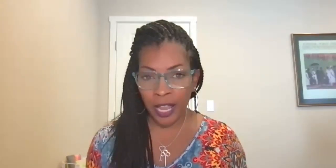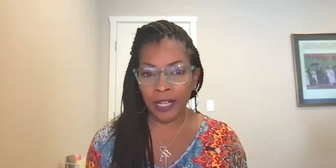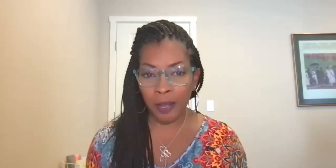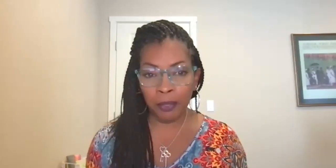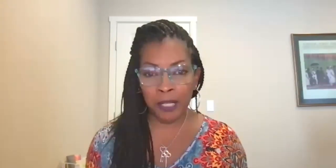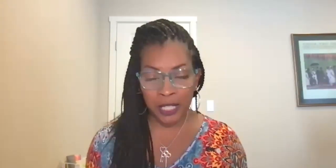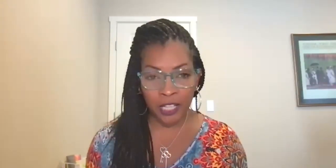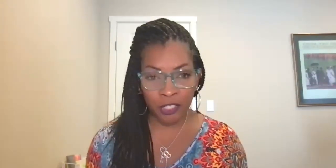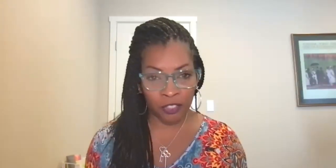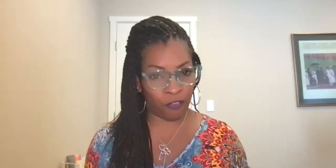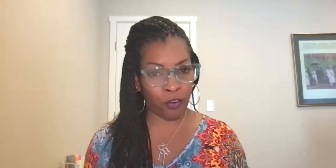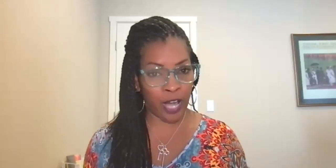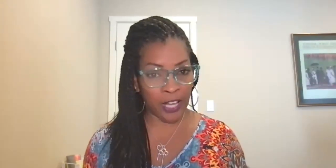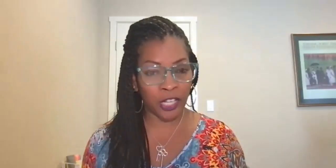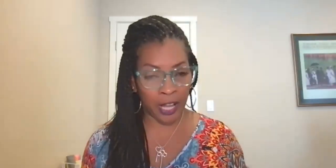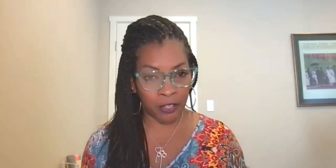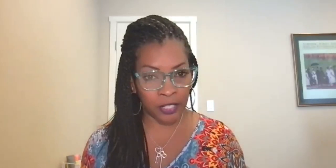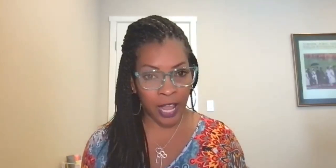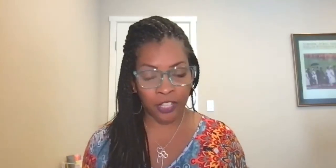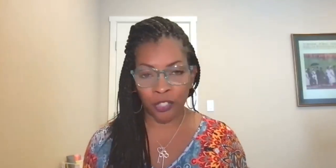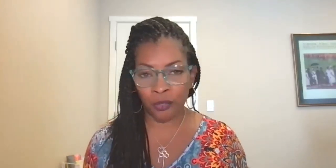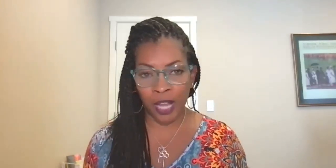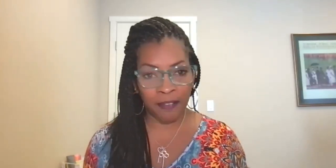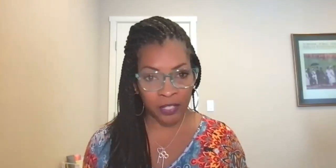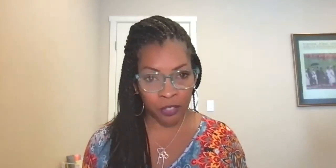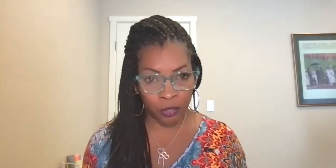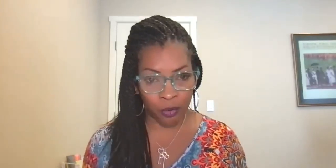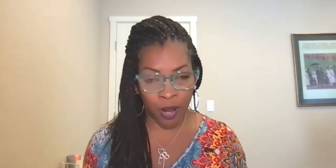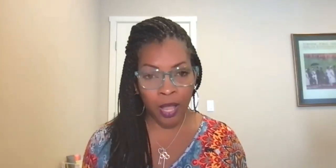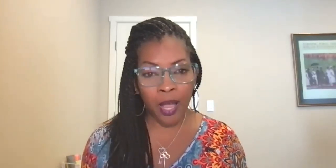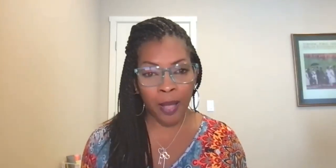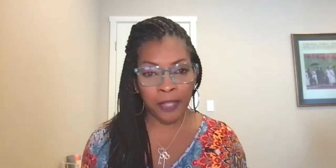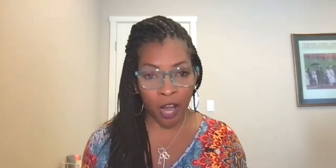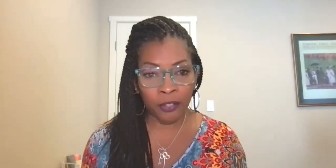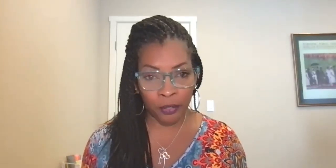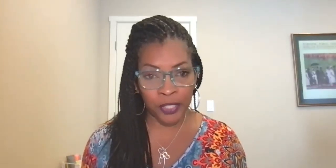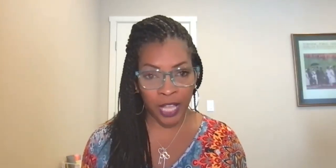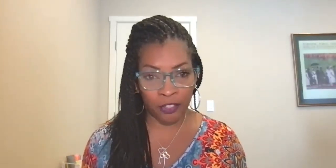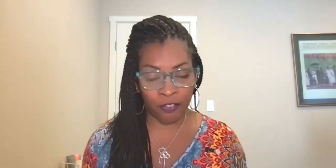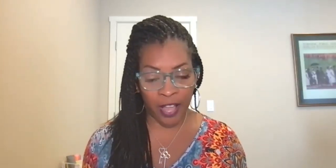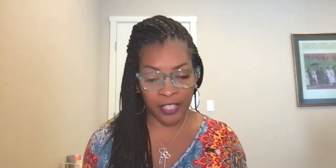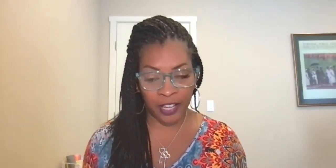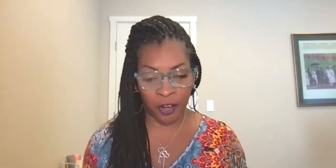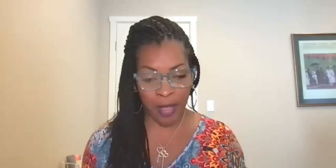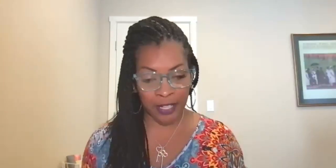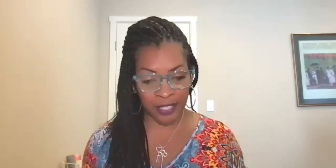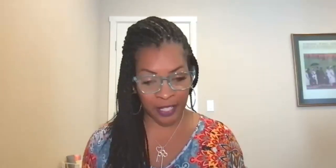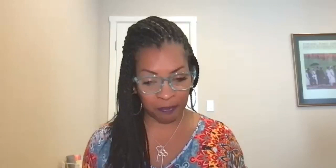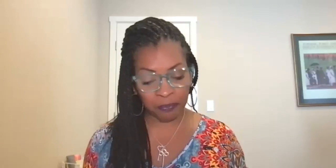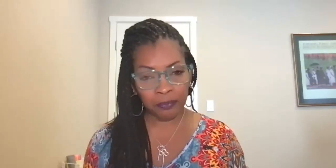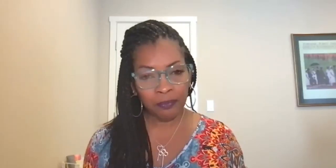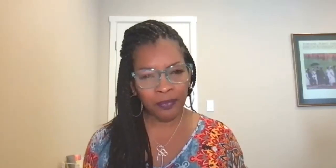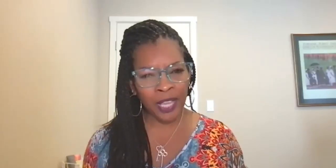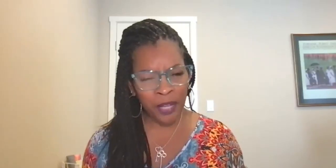suggestions and implementations for educators as you dive into the articles that you find in our